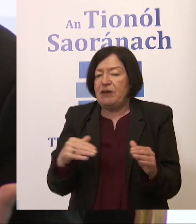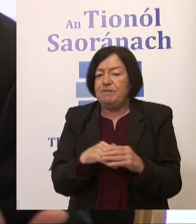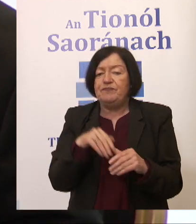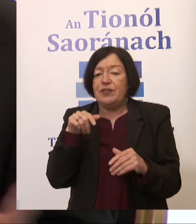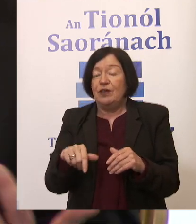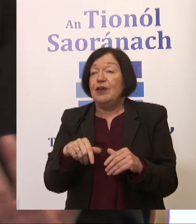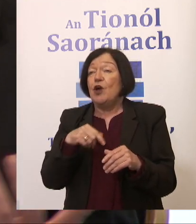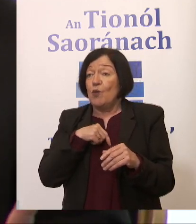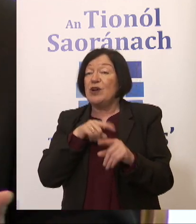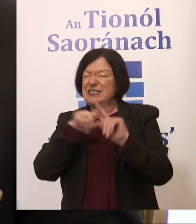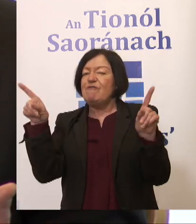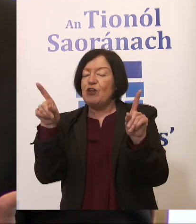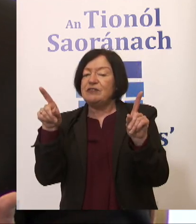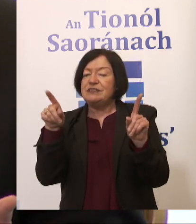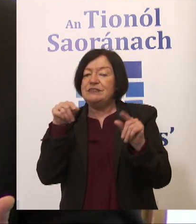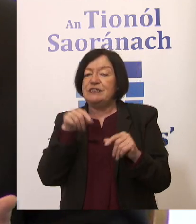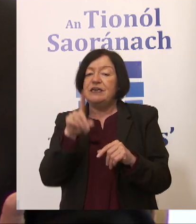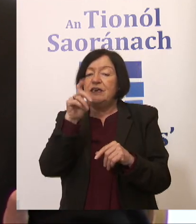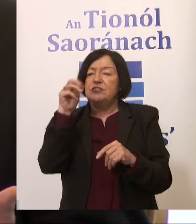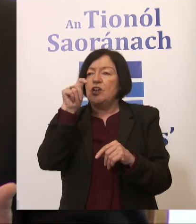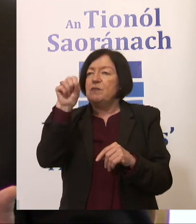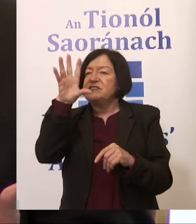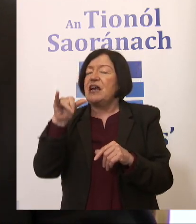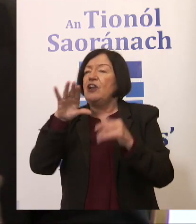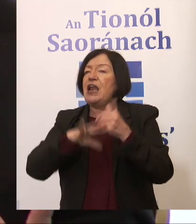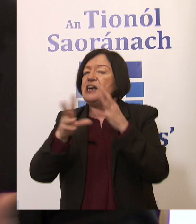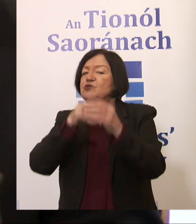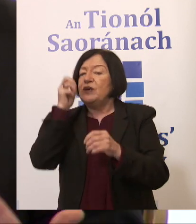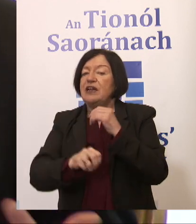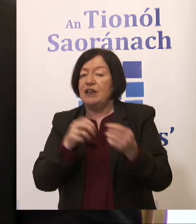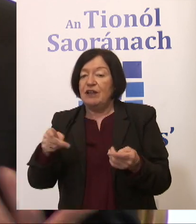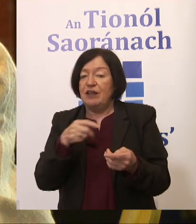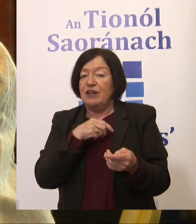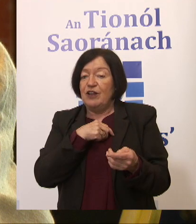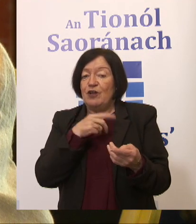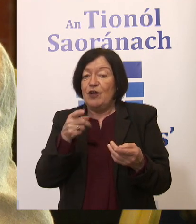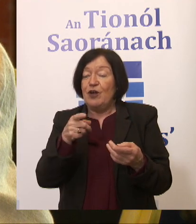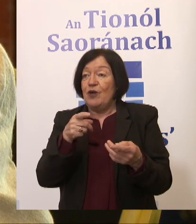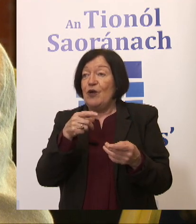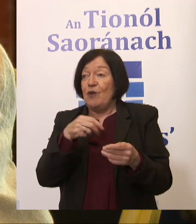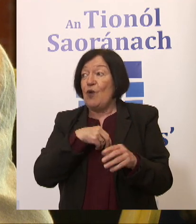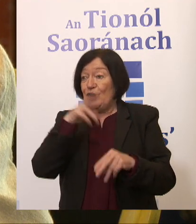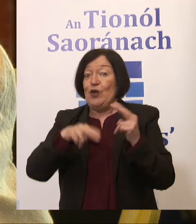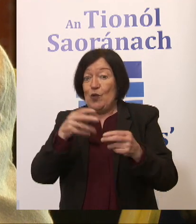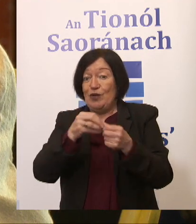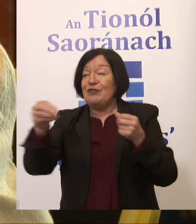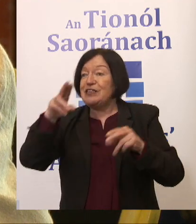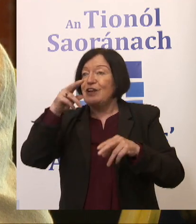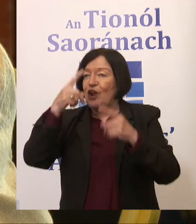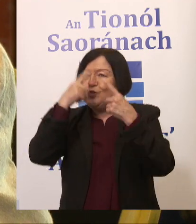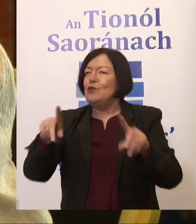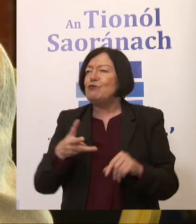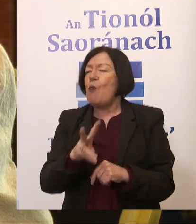like, we're unusual. You know, I think Dermot Scally at your last weekend saying we're outliers. We are outliers in some of these things. You know, that's an unusual way to